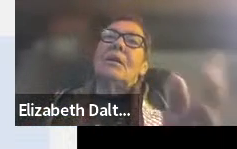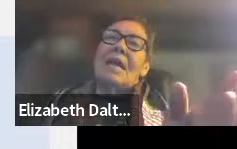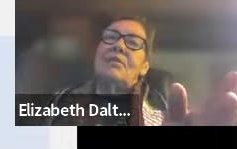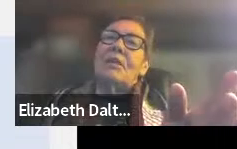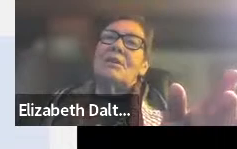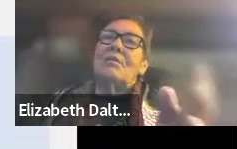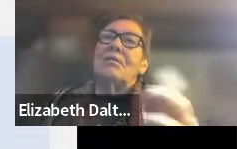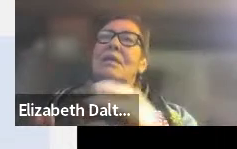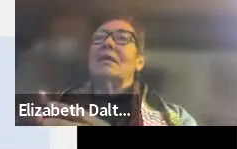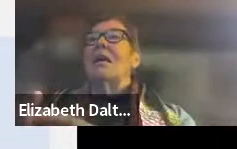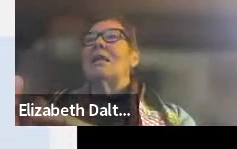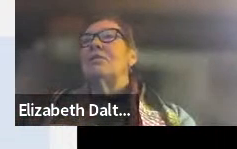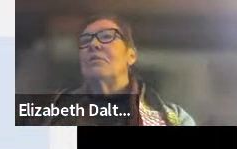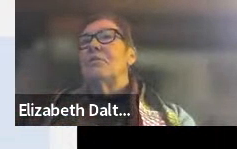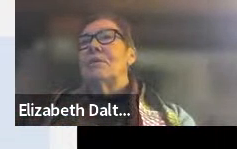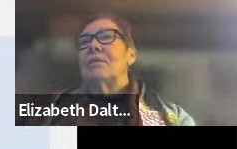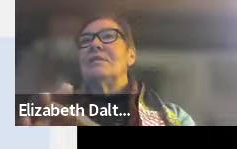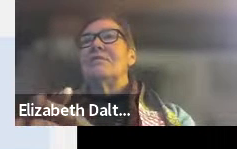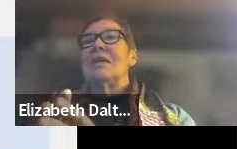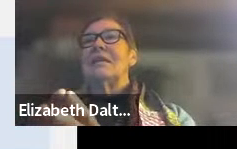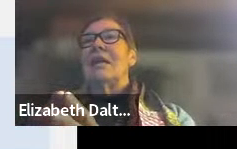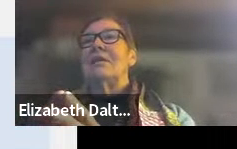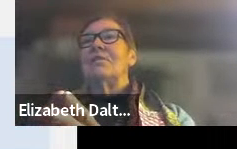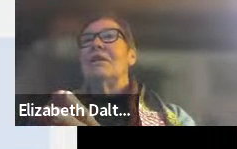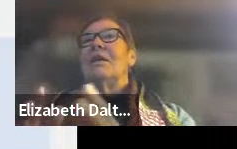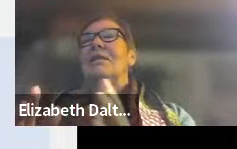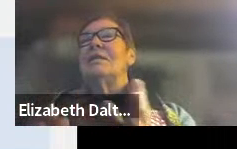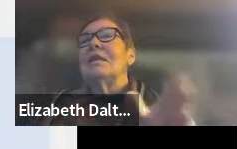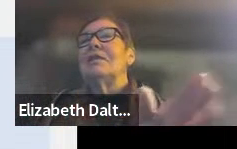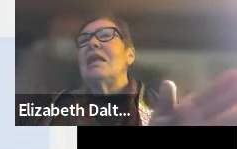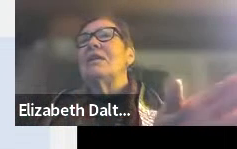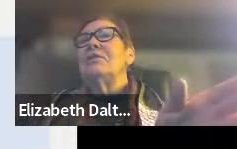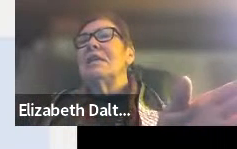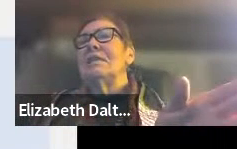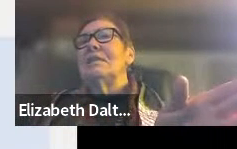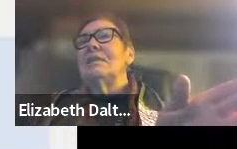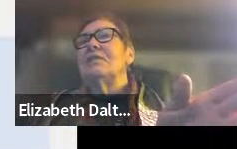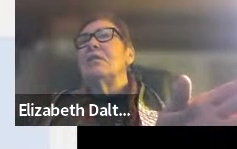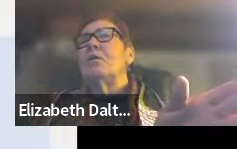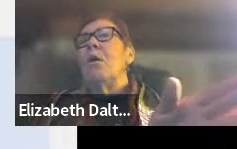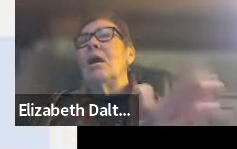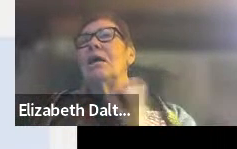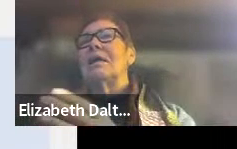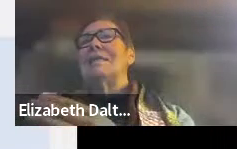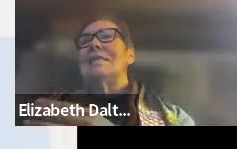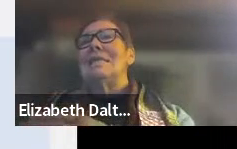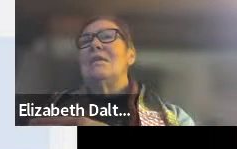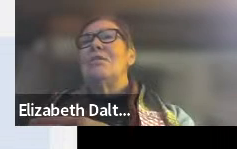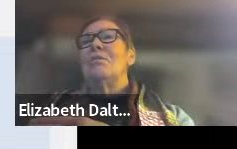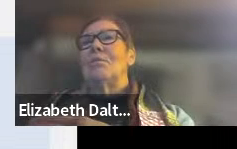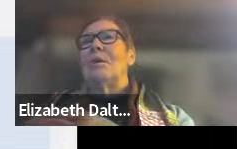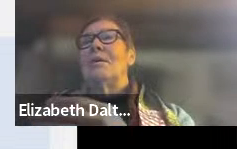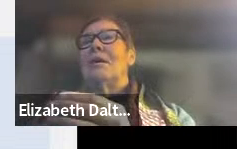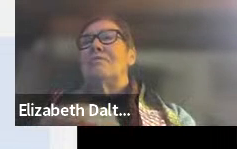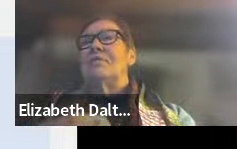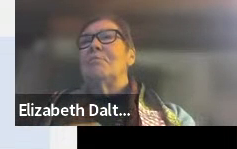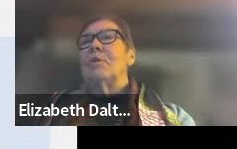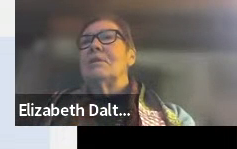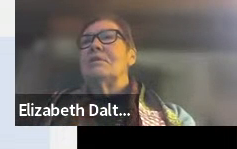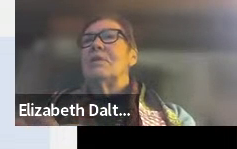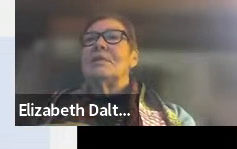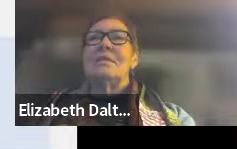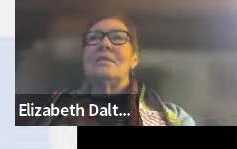either educational technology or assistive technology. That technology exists along a continuum